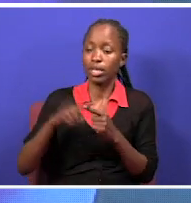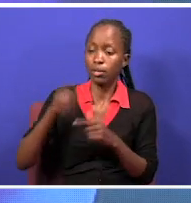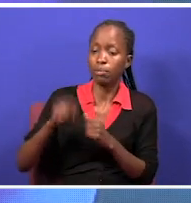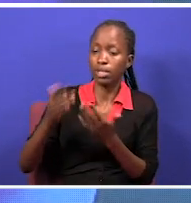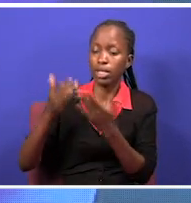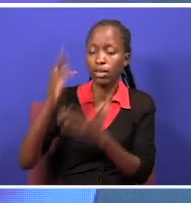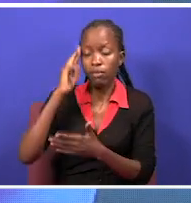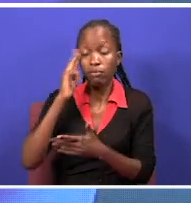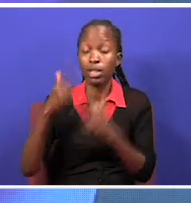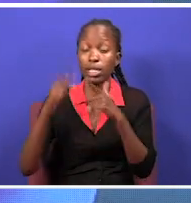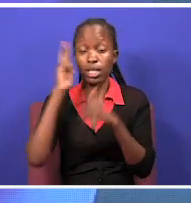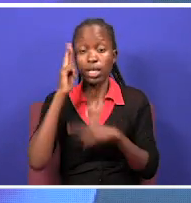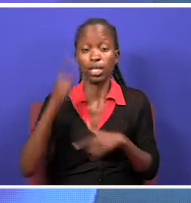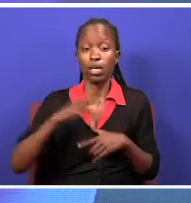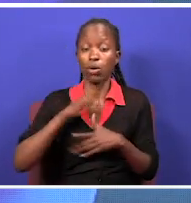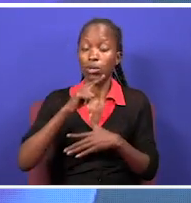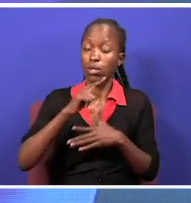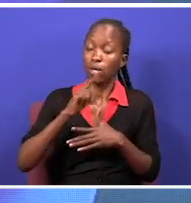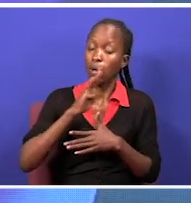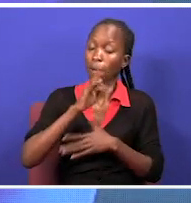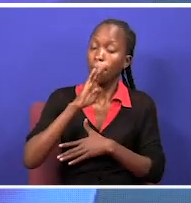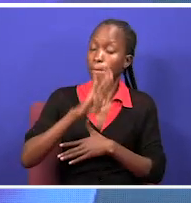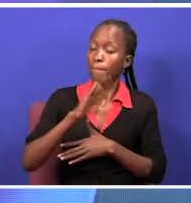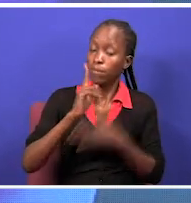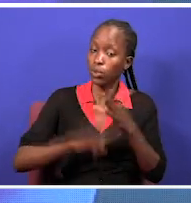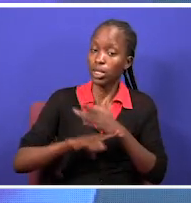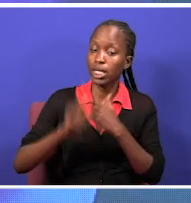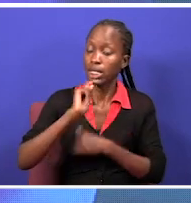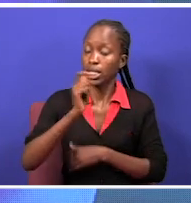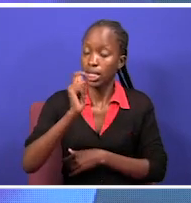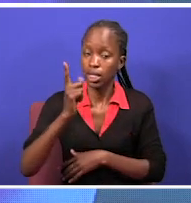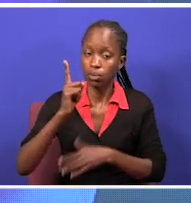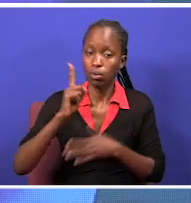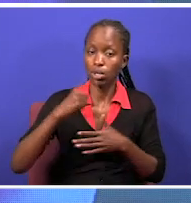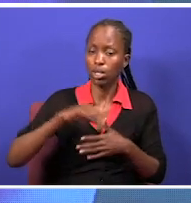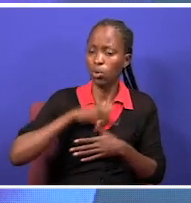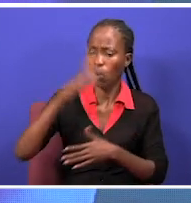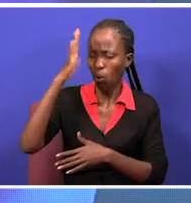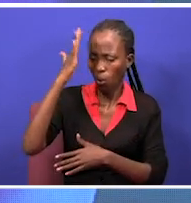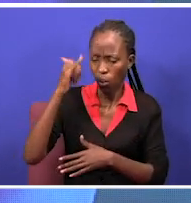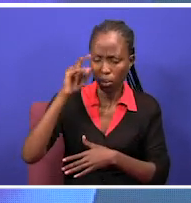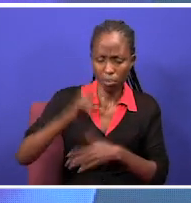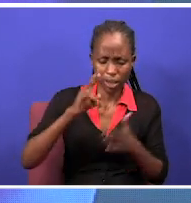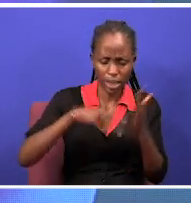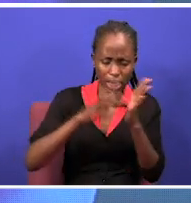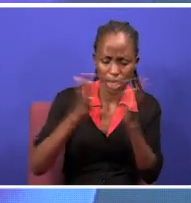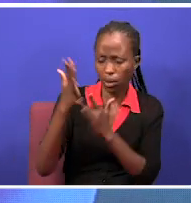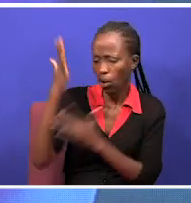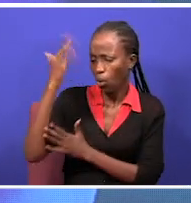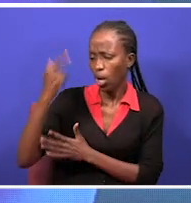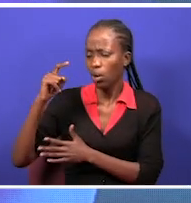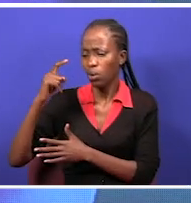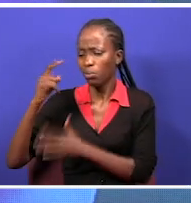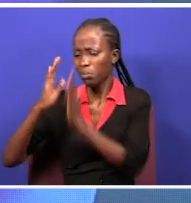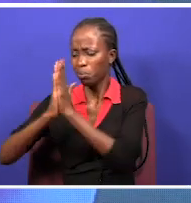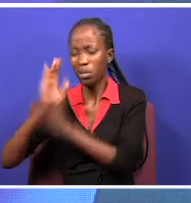reason be our testimony. Why do we have to read the Bible? Why do we have to pray?